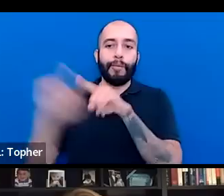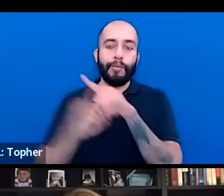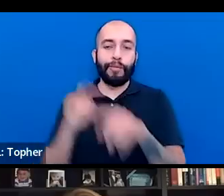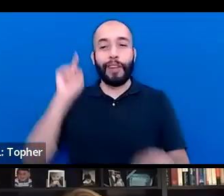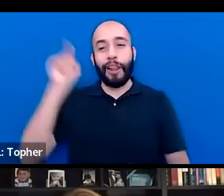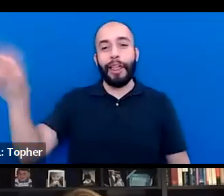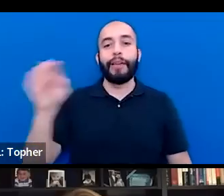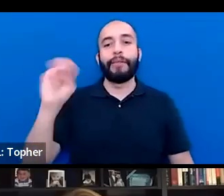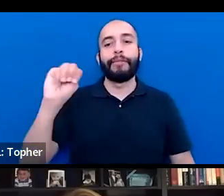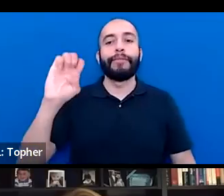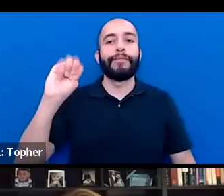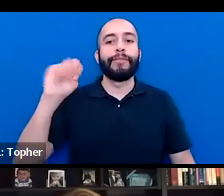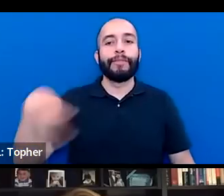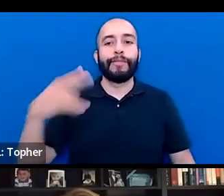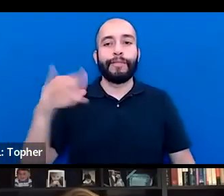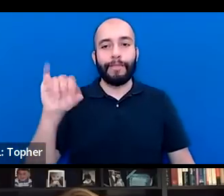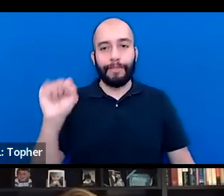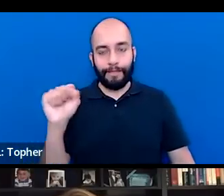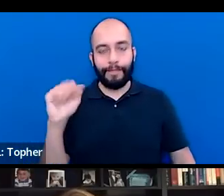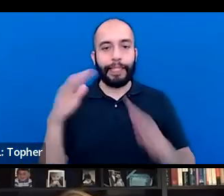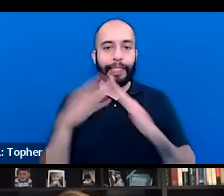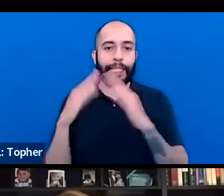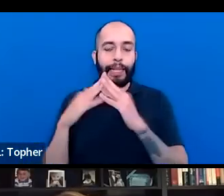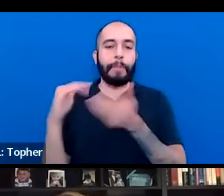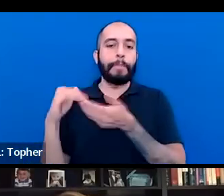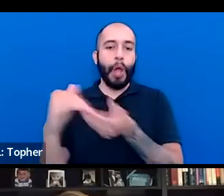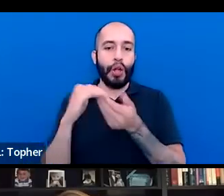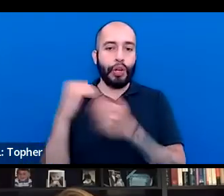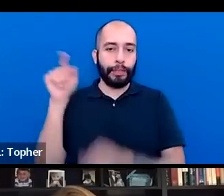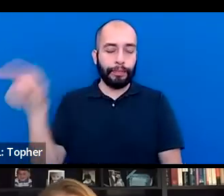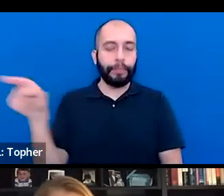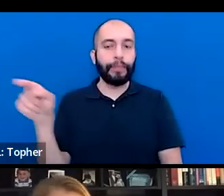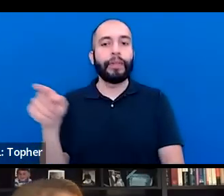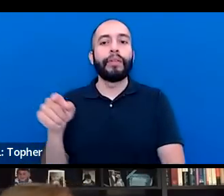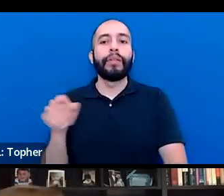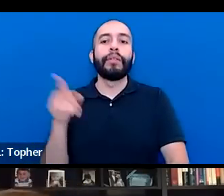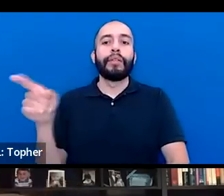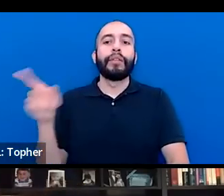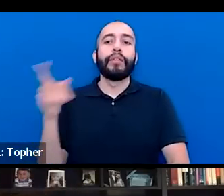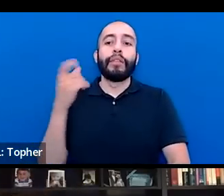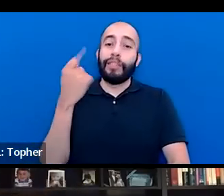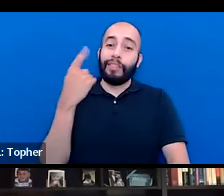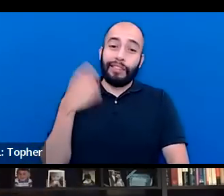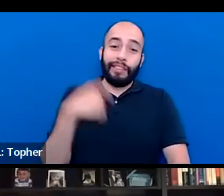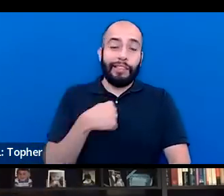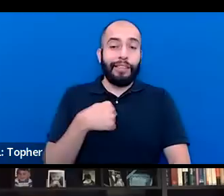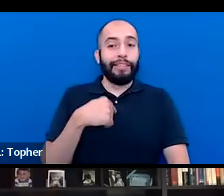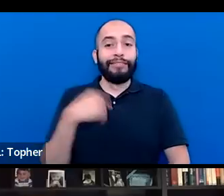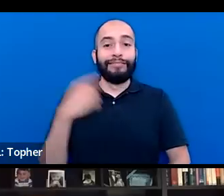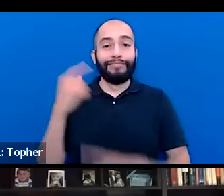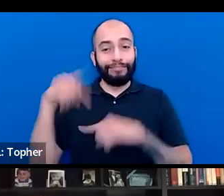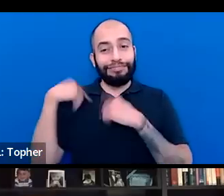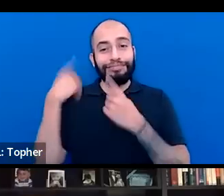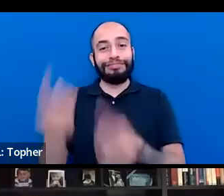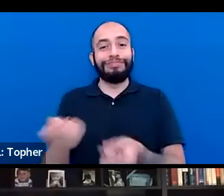somebody who spent a lot of time in Mississippi, I was like, wow, this is amazing. Like, this is the closest we'd gotten to Mississippi at that